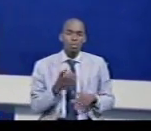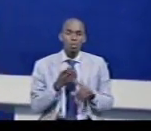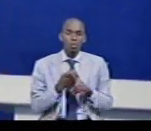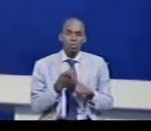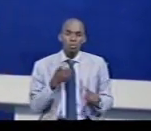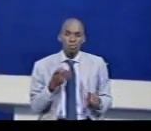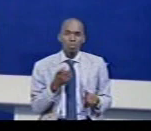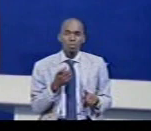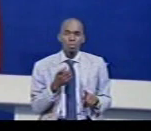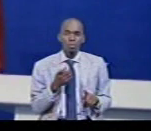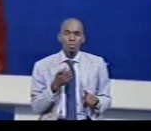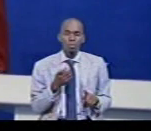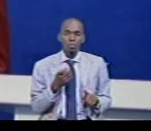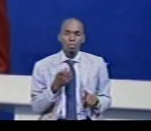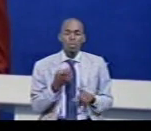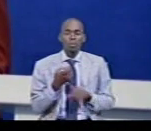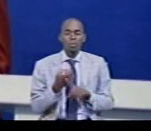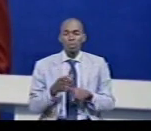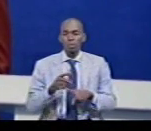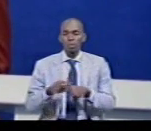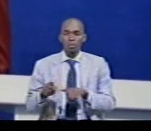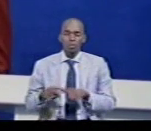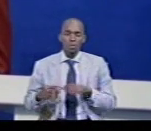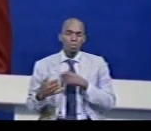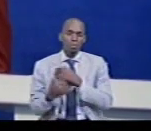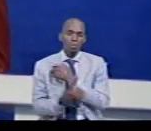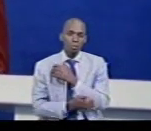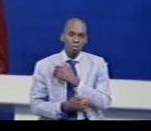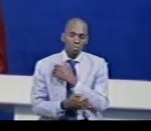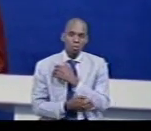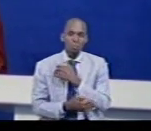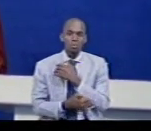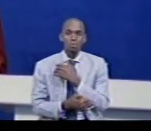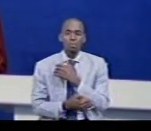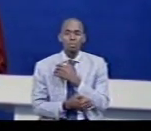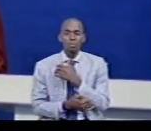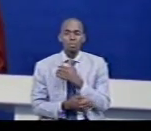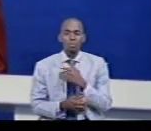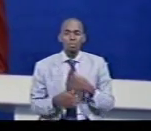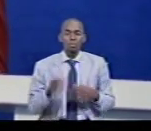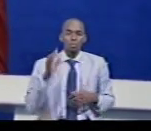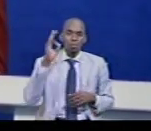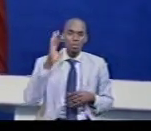some of the following countries. Pastor Soji,